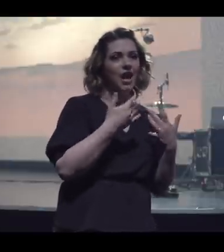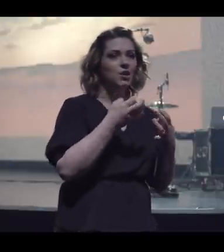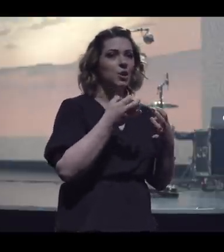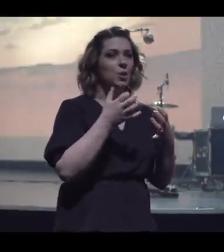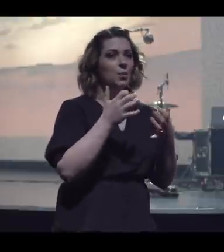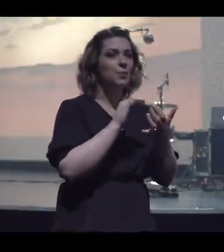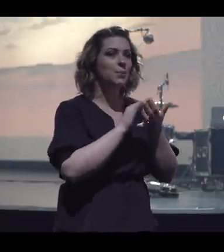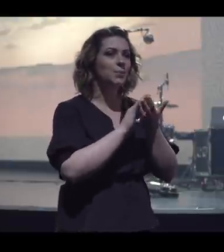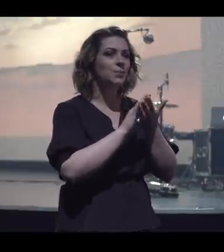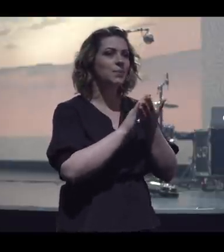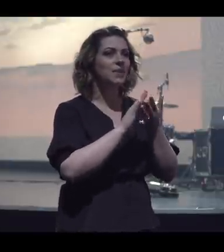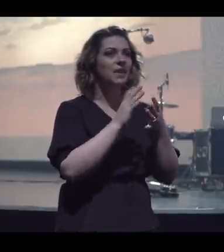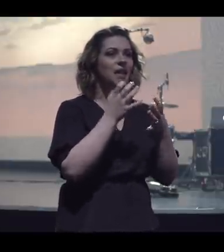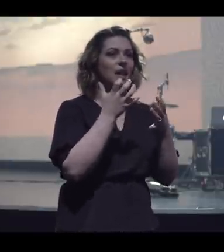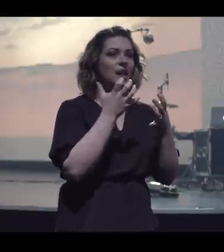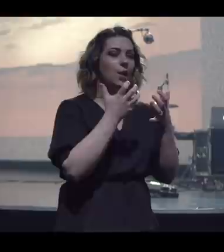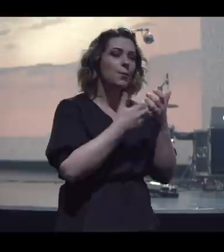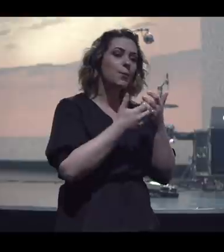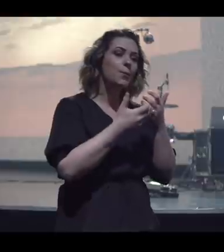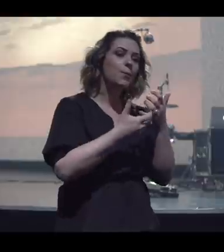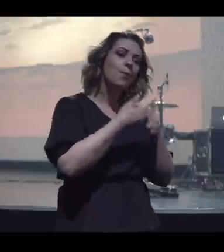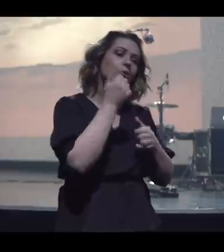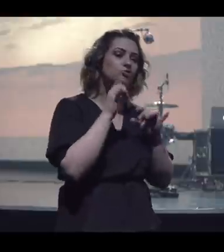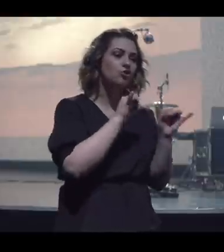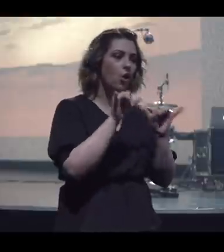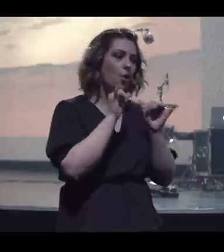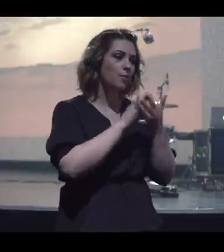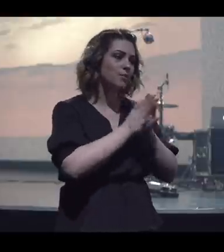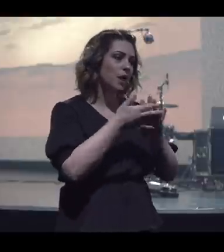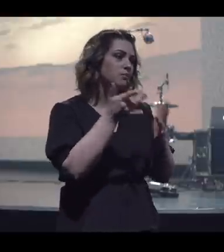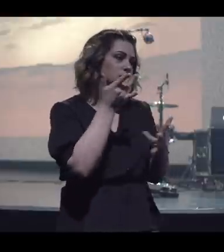more diseases and sicknesses. Bot flies,